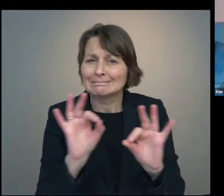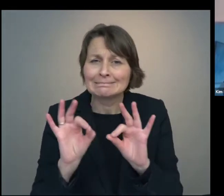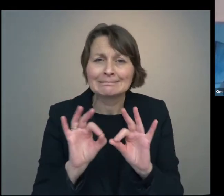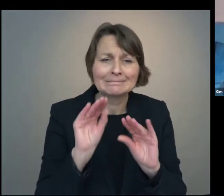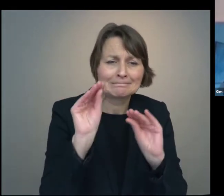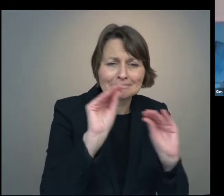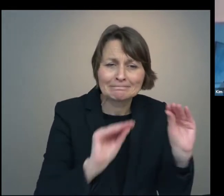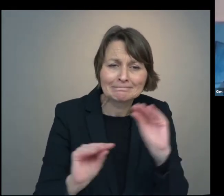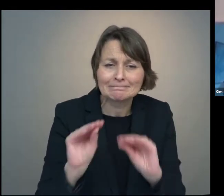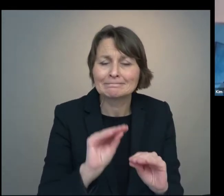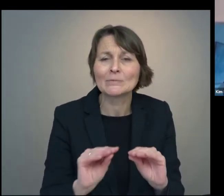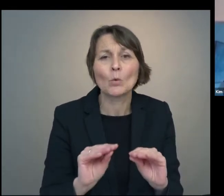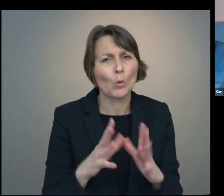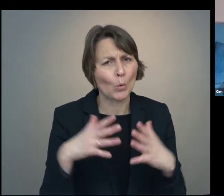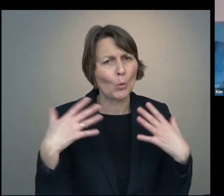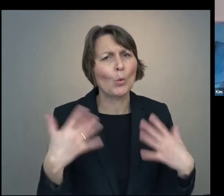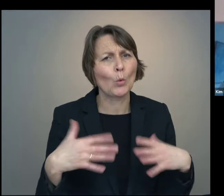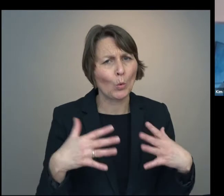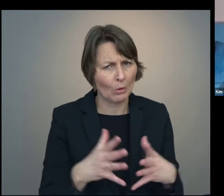tenderness,